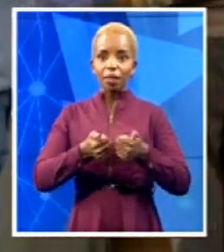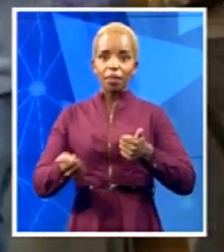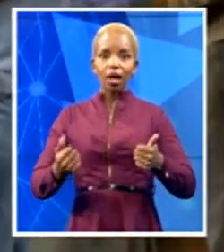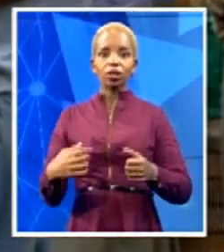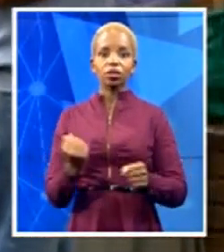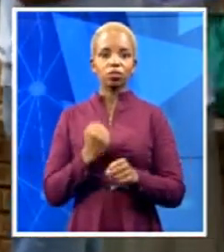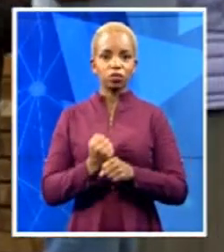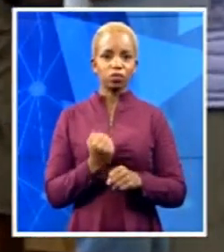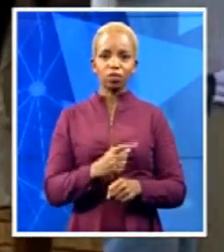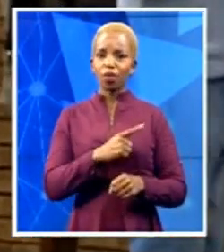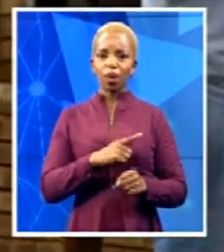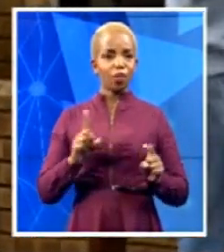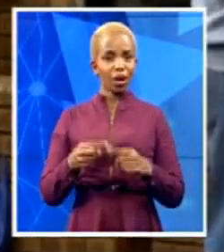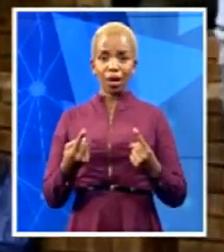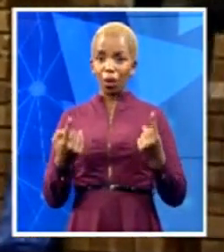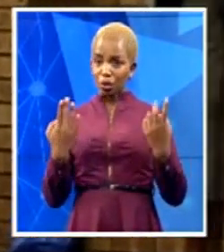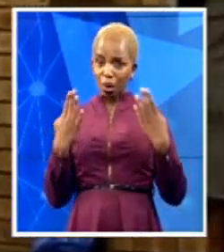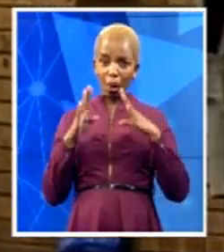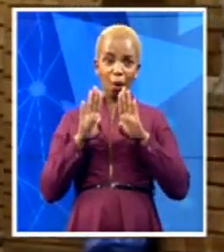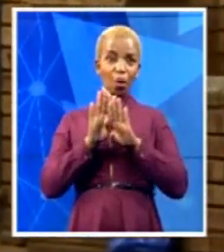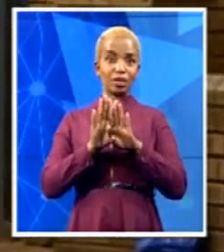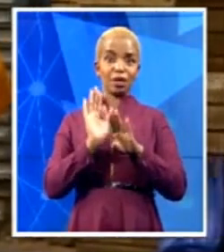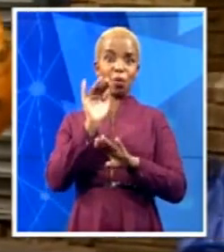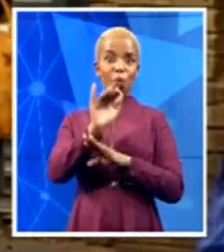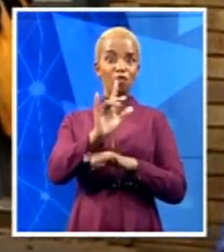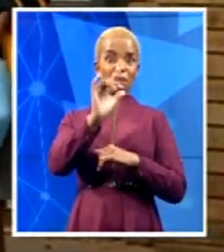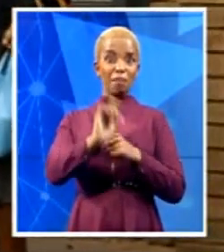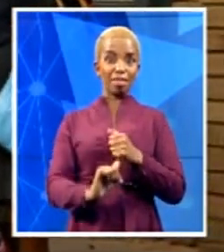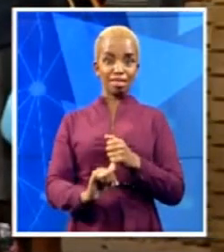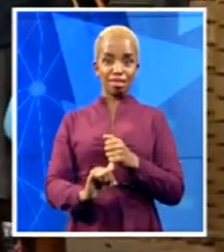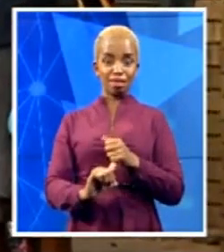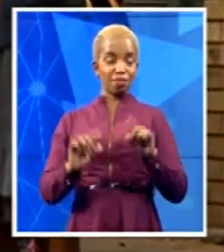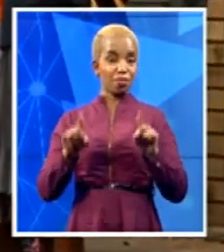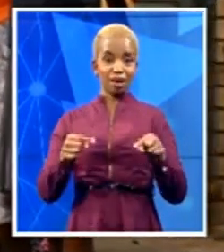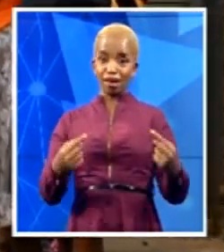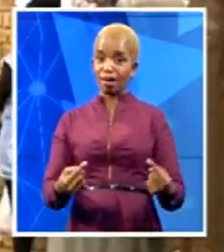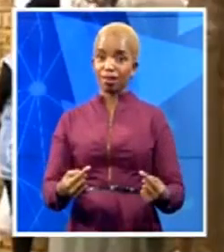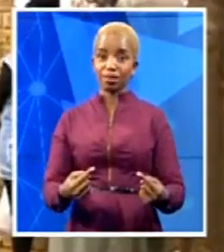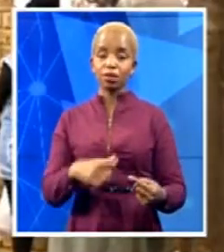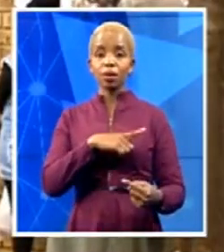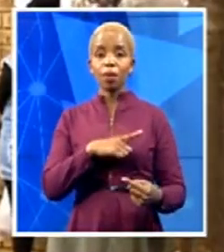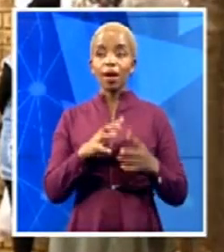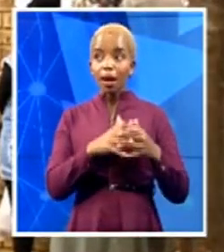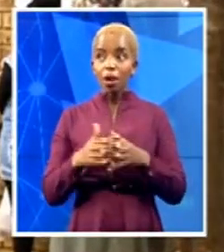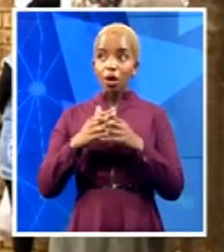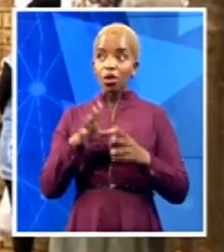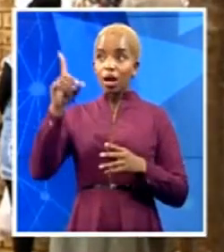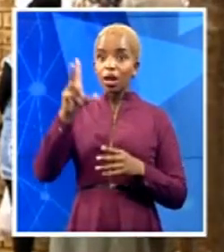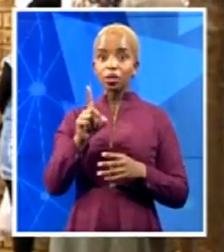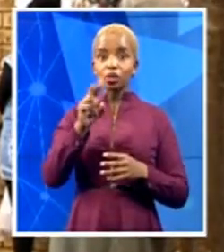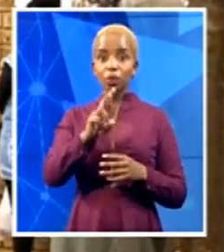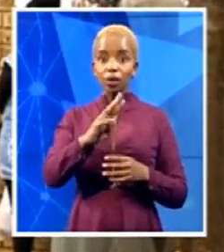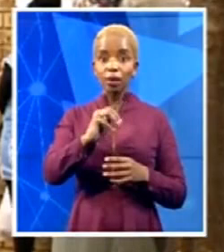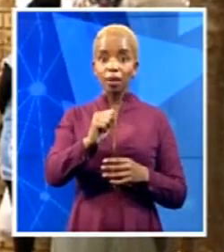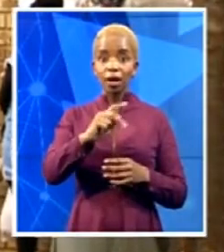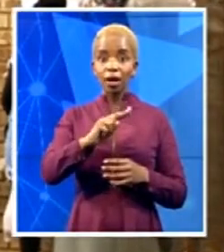over months, because as the American Dr. Fauci says, you cannot set a time on the virus. The virus itself